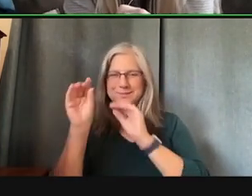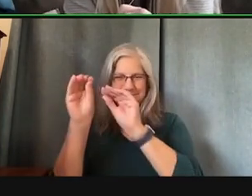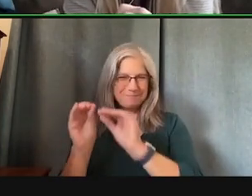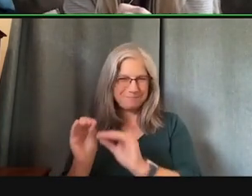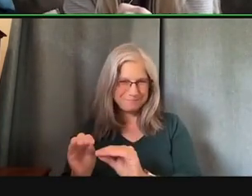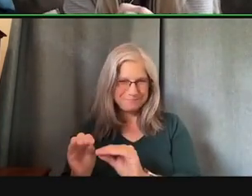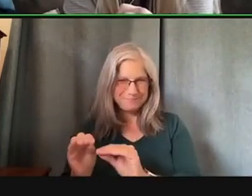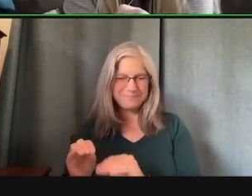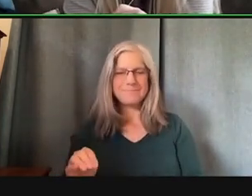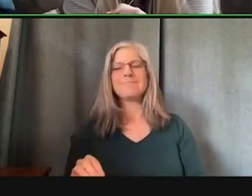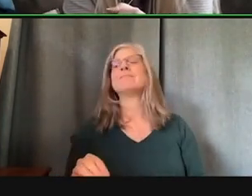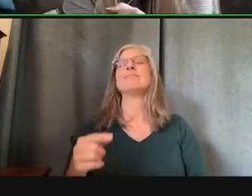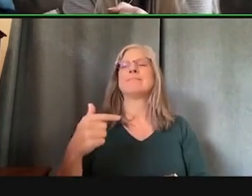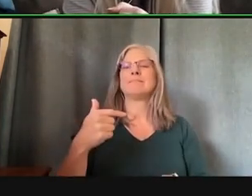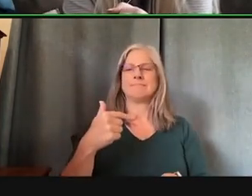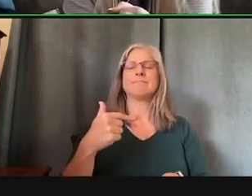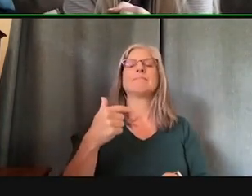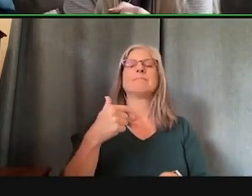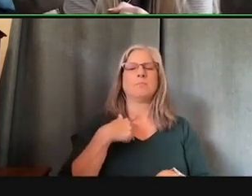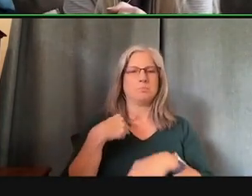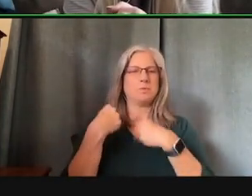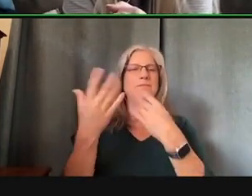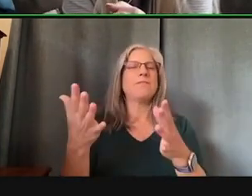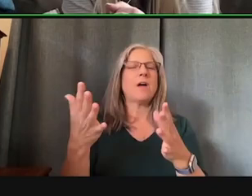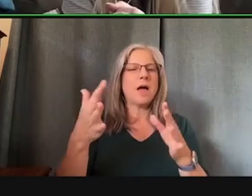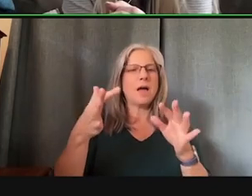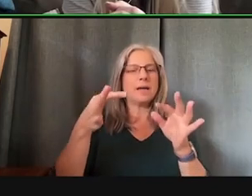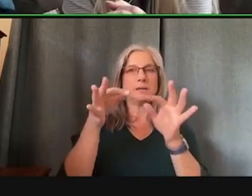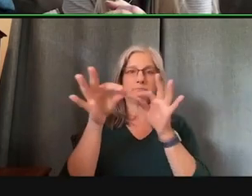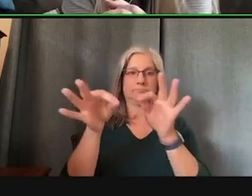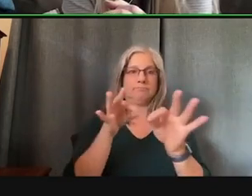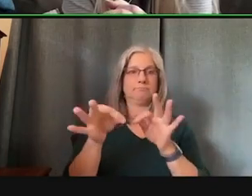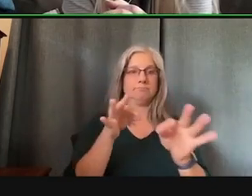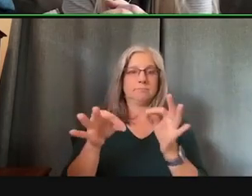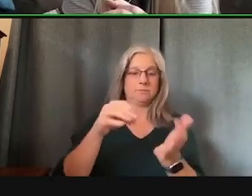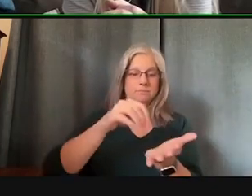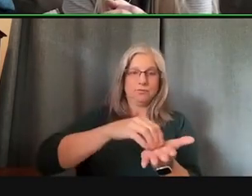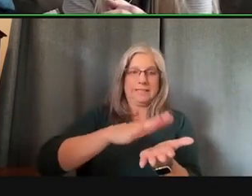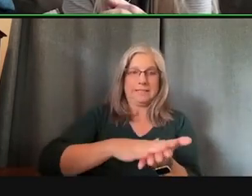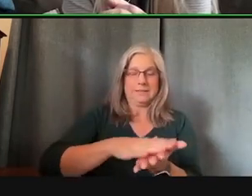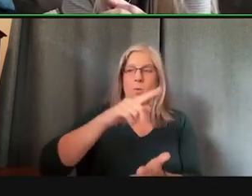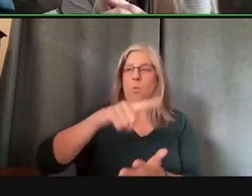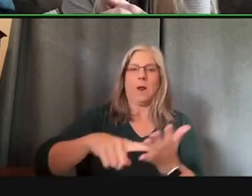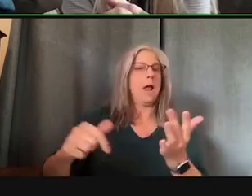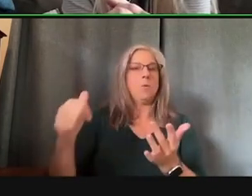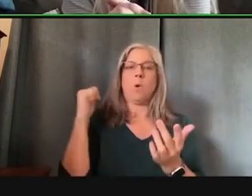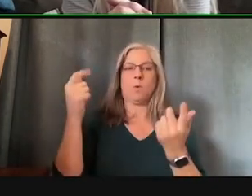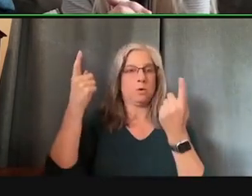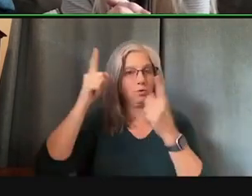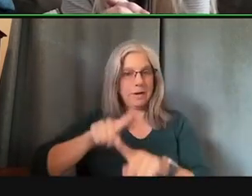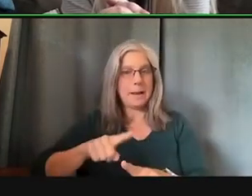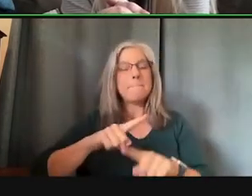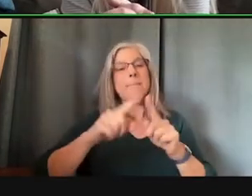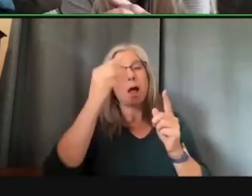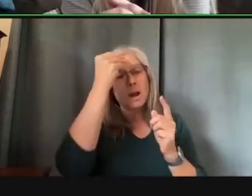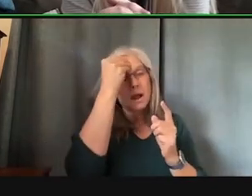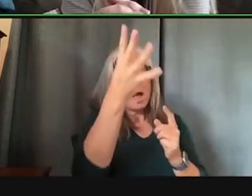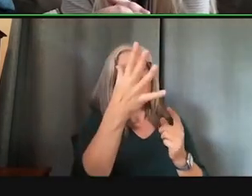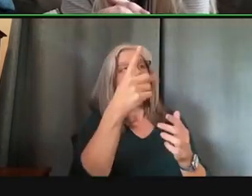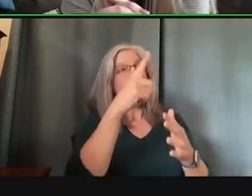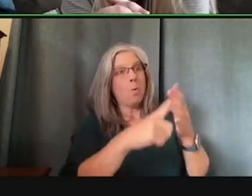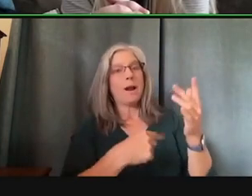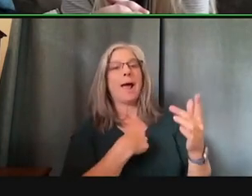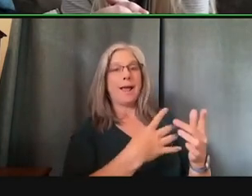And I will provide a written statement with the things that I do not agree with, but I will provide consent so that what is